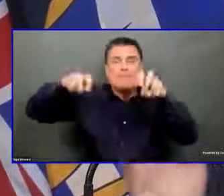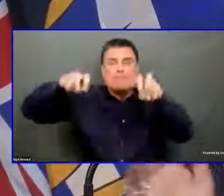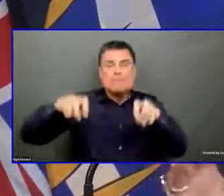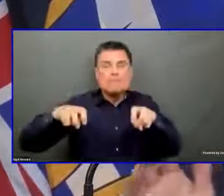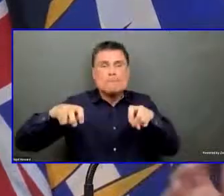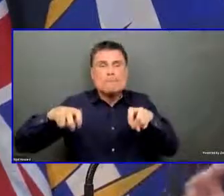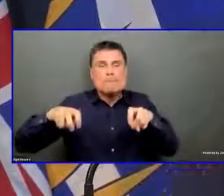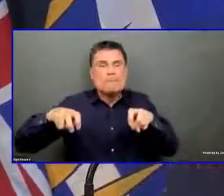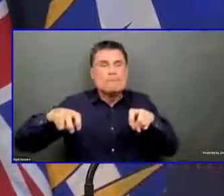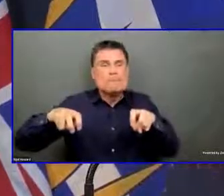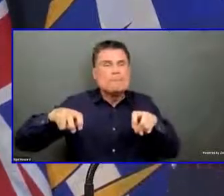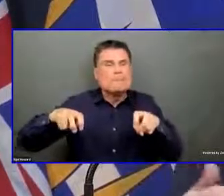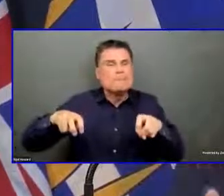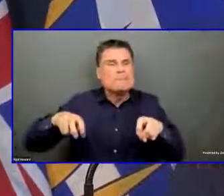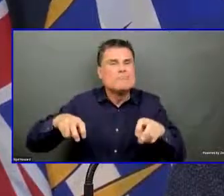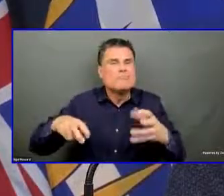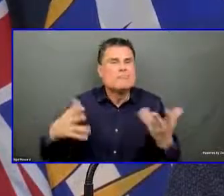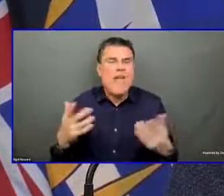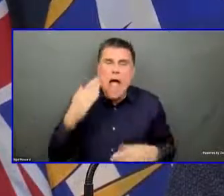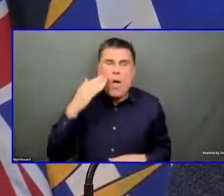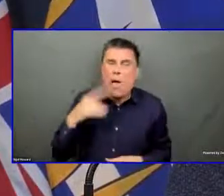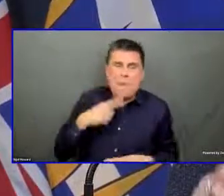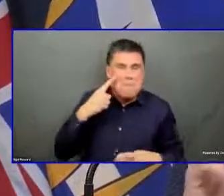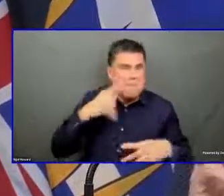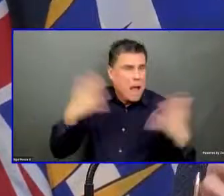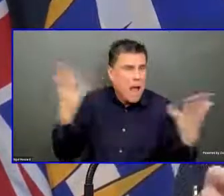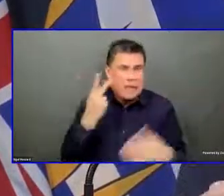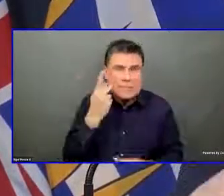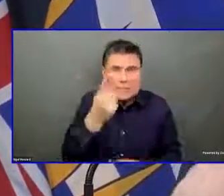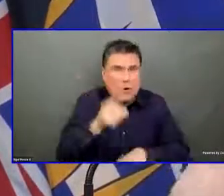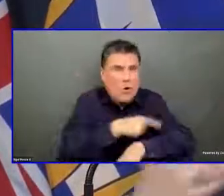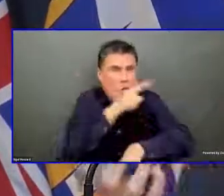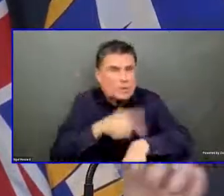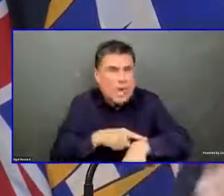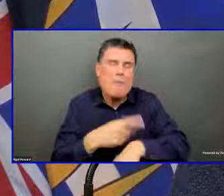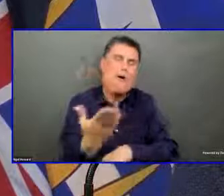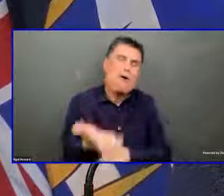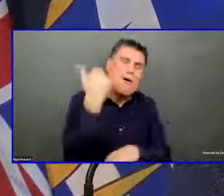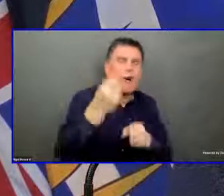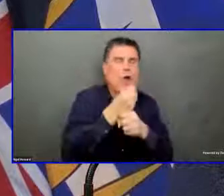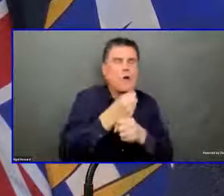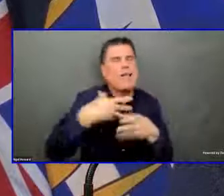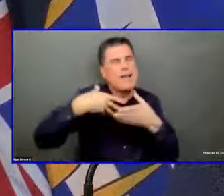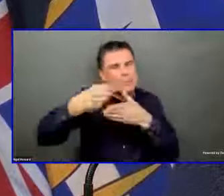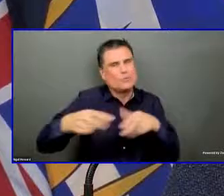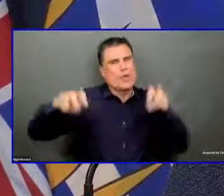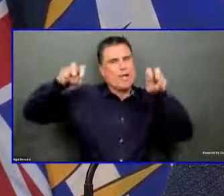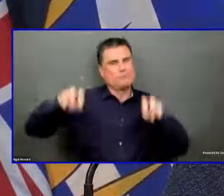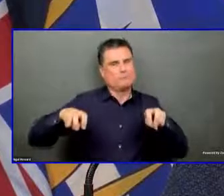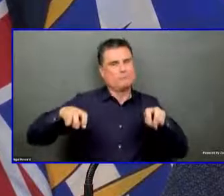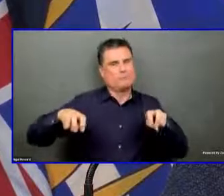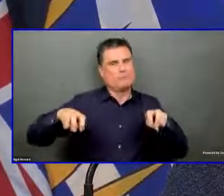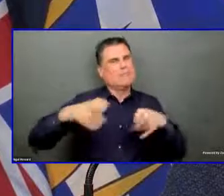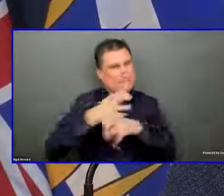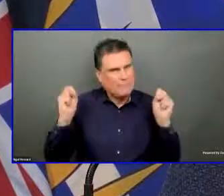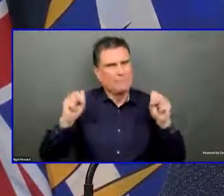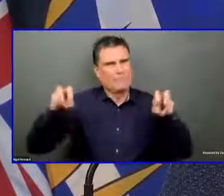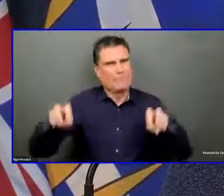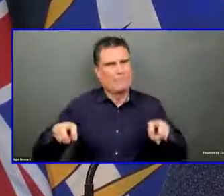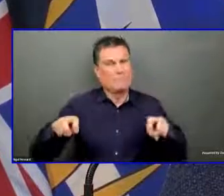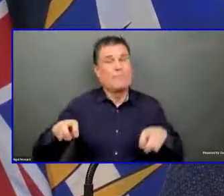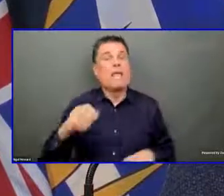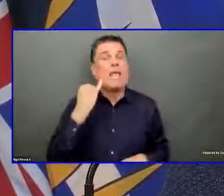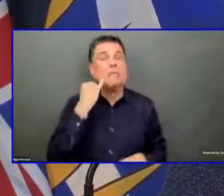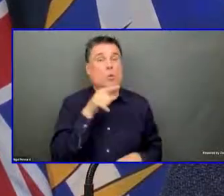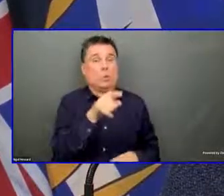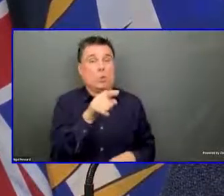of connections that we can make right now and do it safely. And if you have concerns, if the person you're going to meet is somebody who's at risk